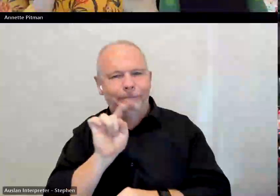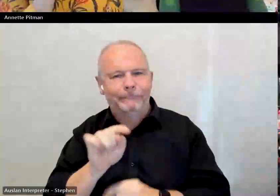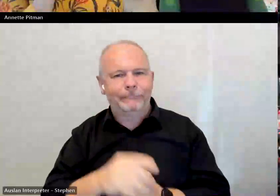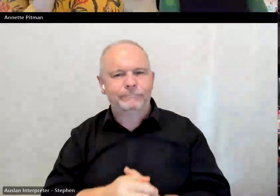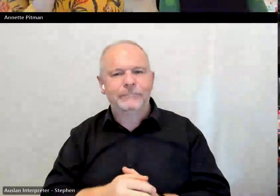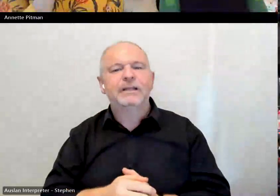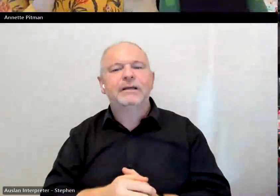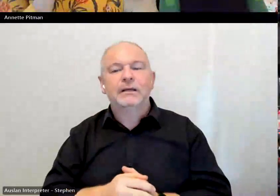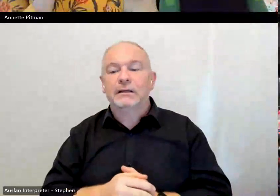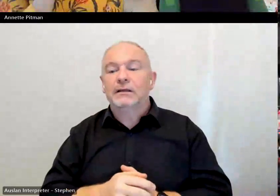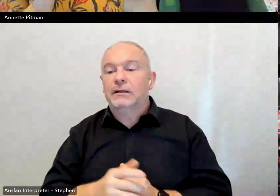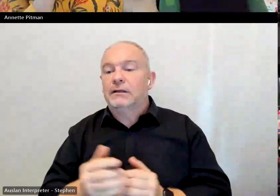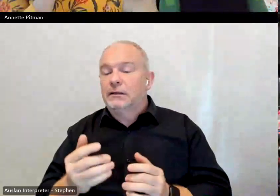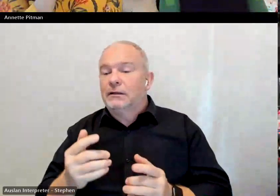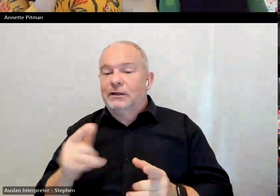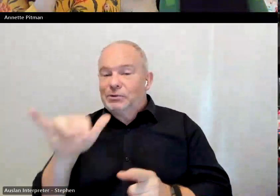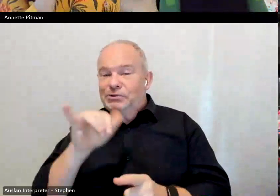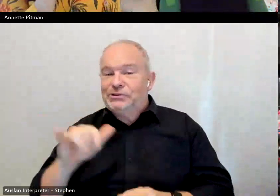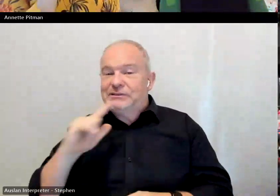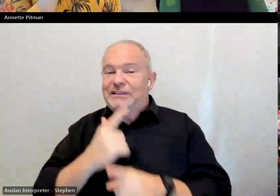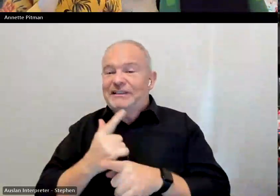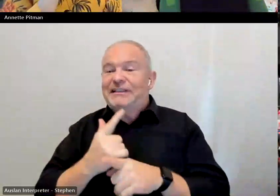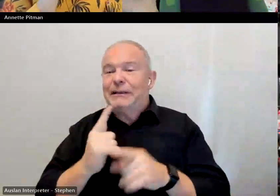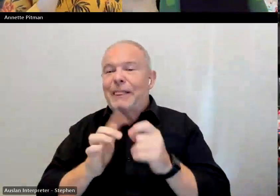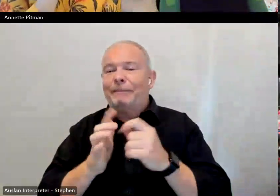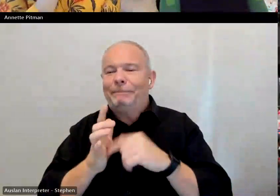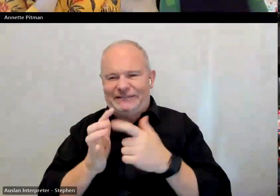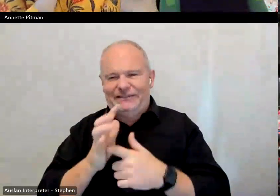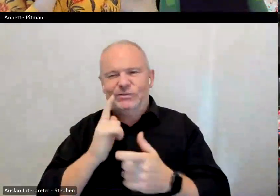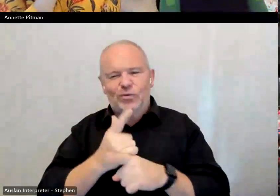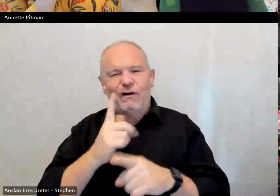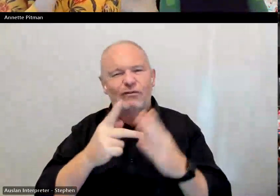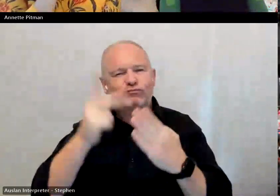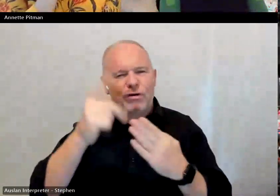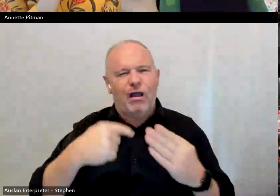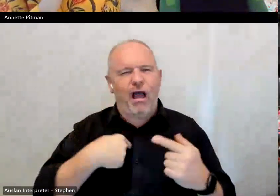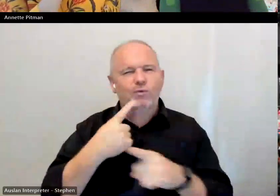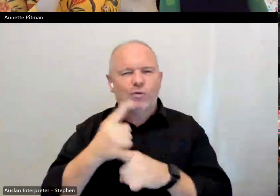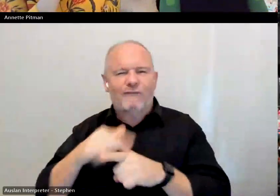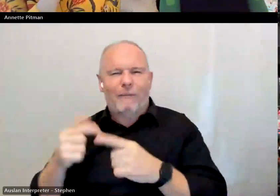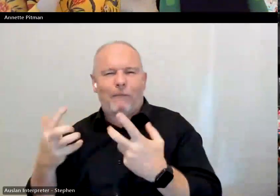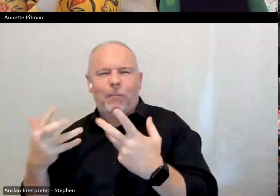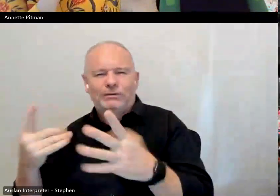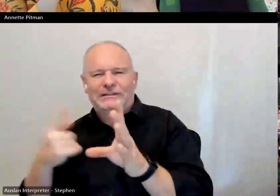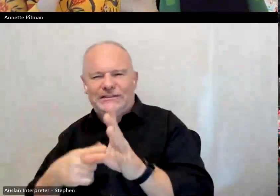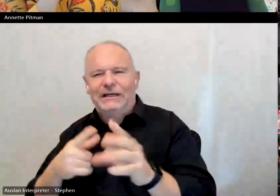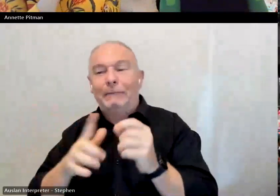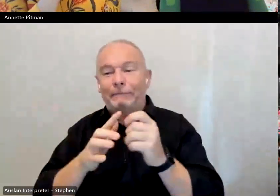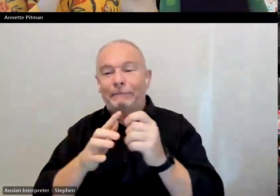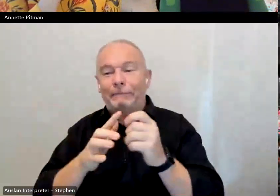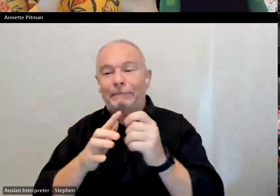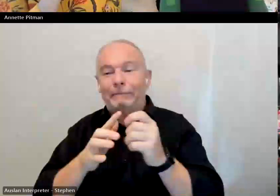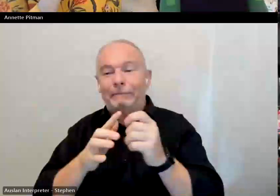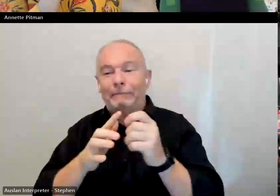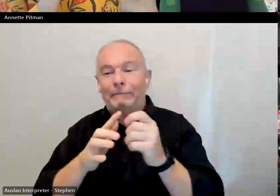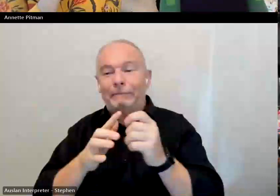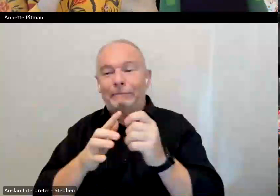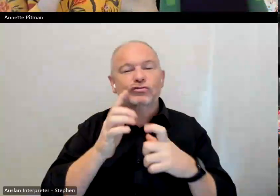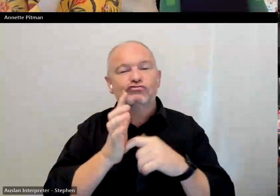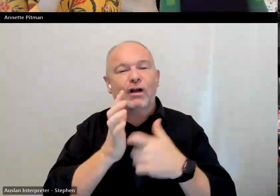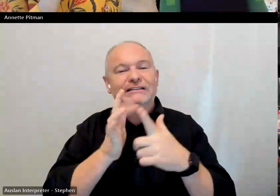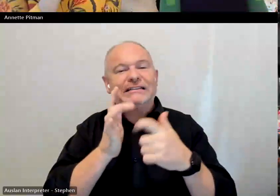I can speak to the... Sorry, Brianna. Yeah, Peter speaks to the project. I'll speak to the multi-year. So with project criteria, yes, we looked